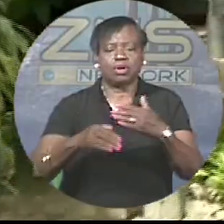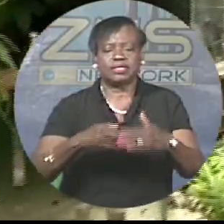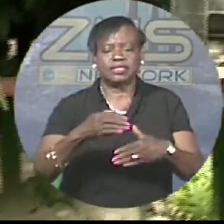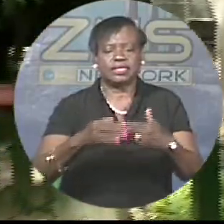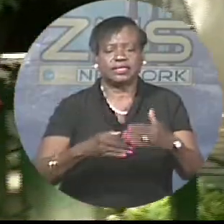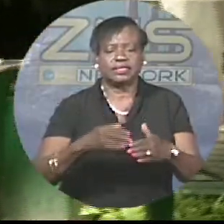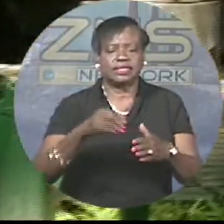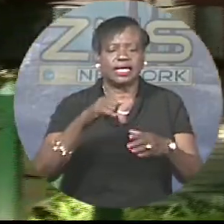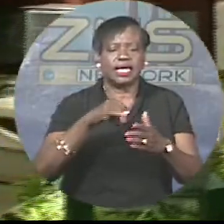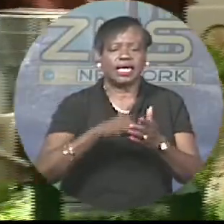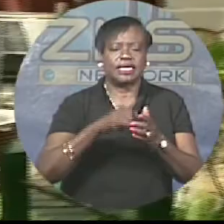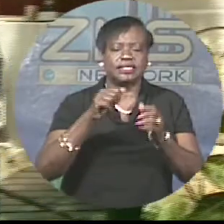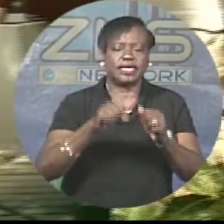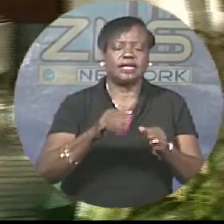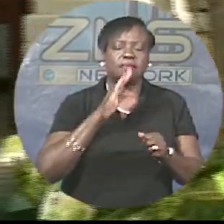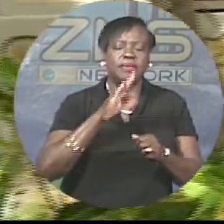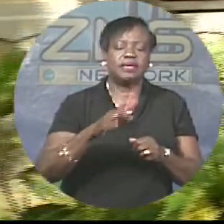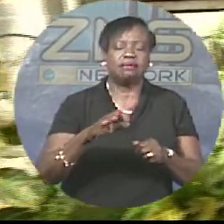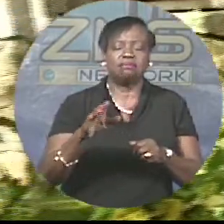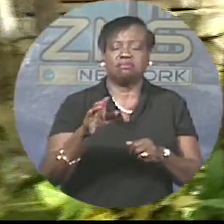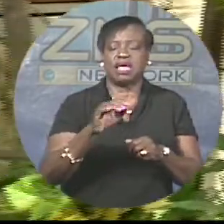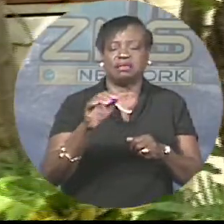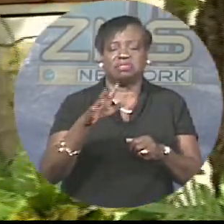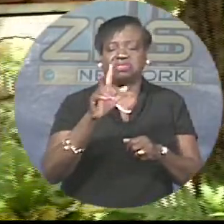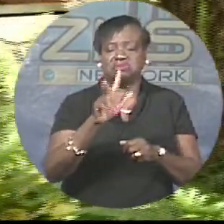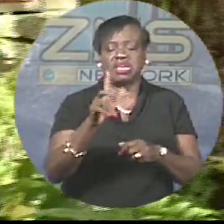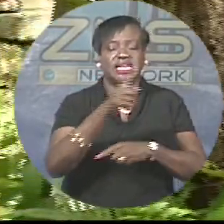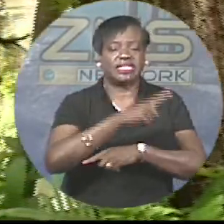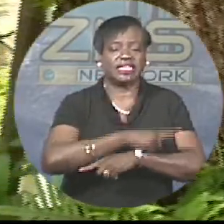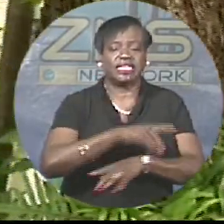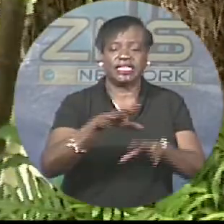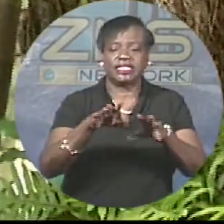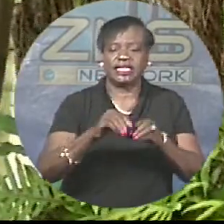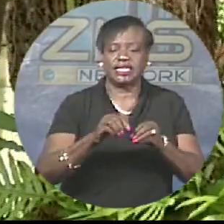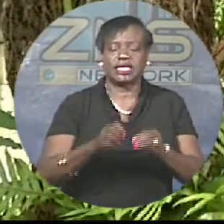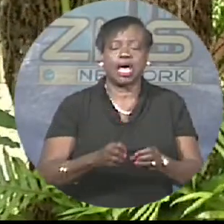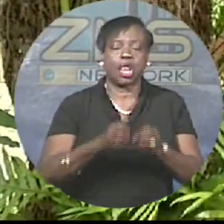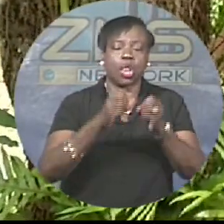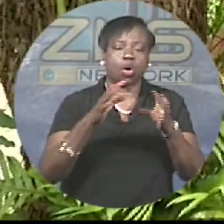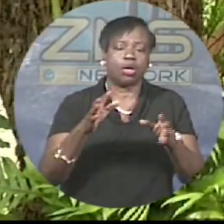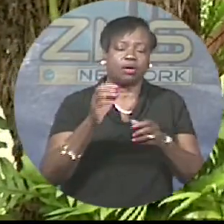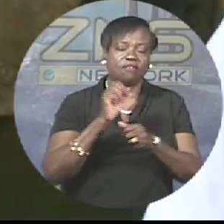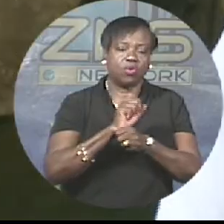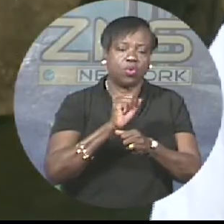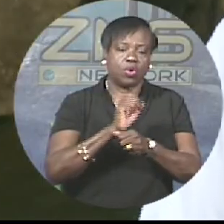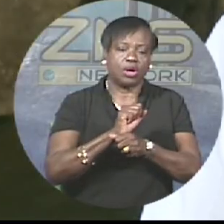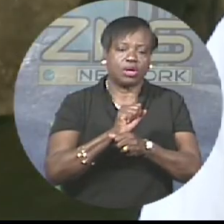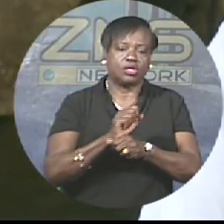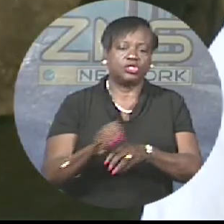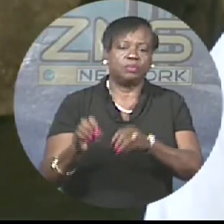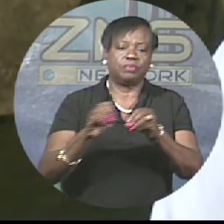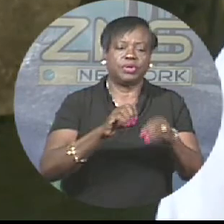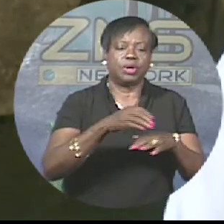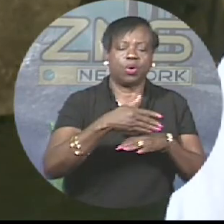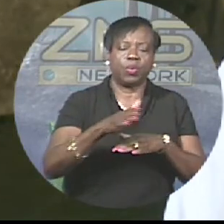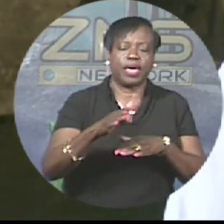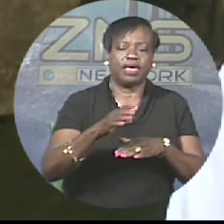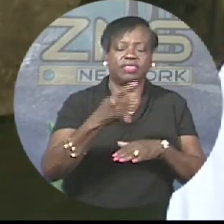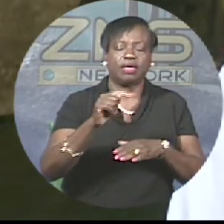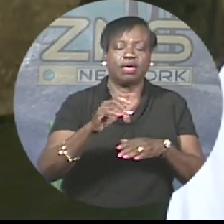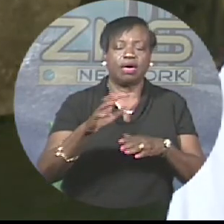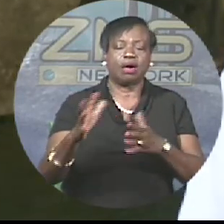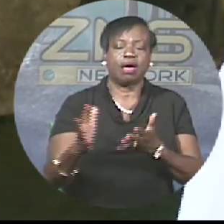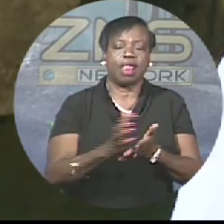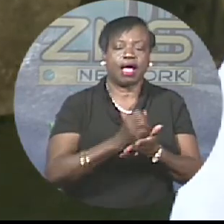Ardastra, yeah. So, you know, it takes a lot of work just to be able to put away our whole collection of animals, because we want